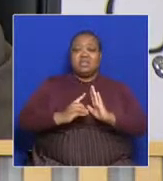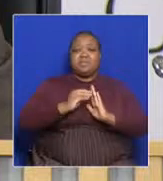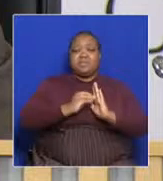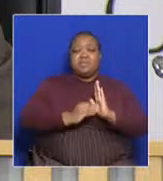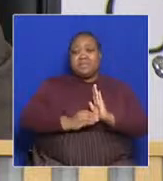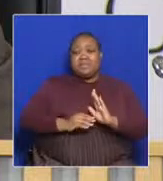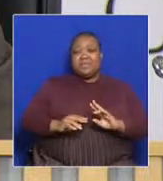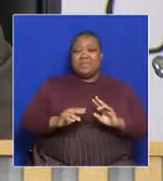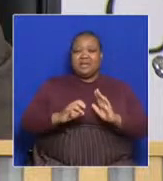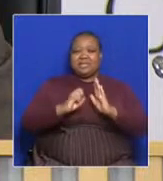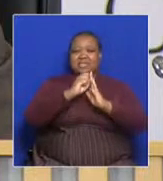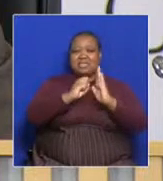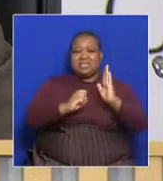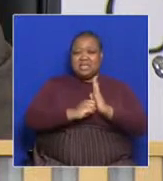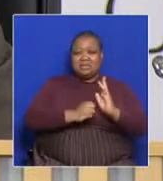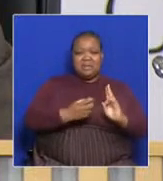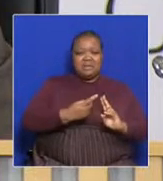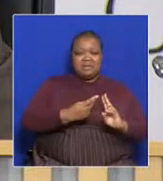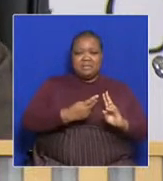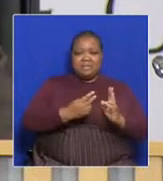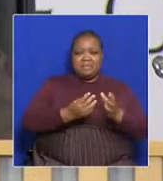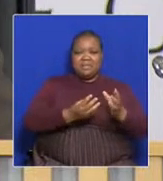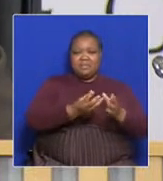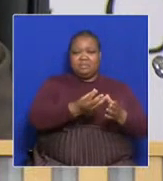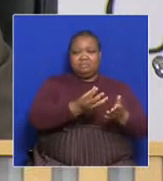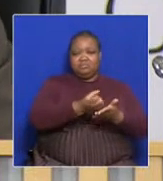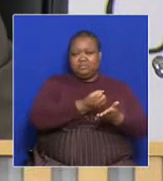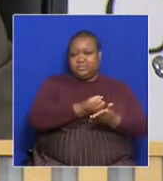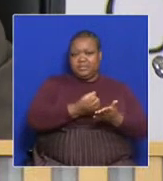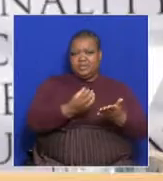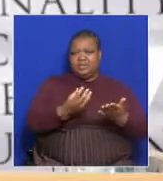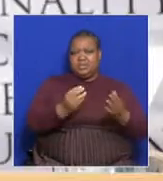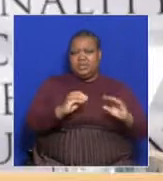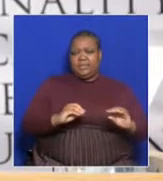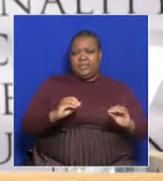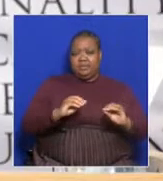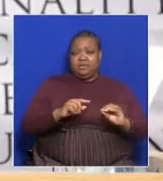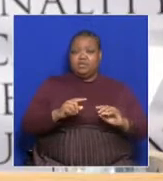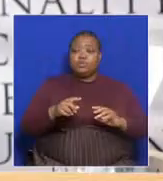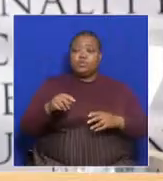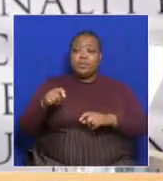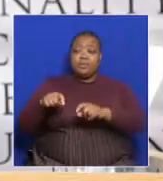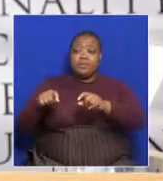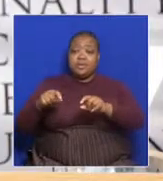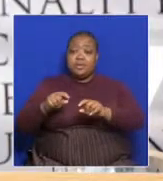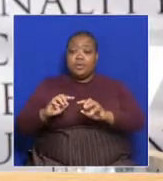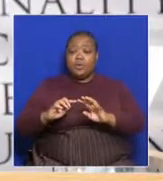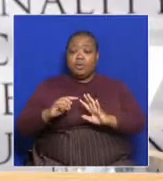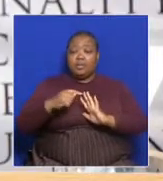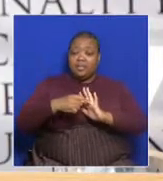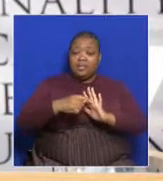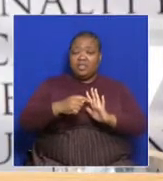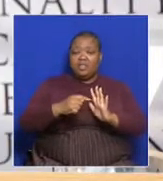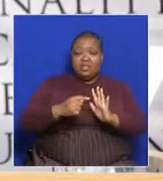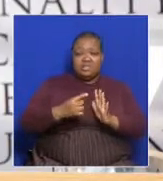two. You seem to have collected statements from almost everybody except those two. Why is that?